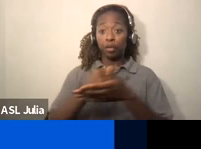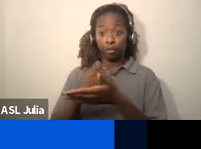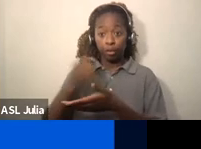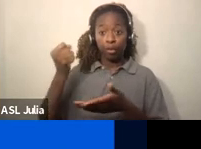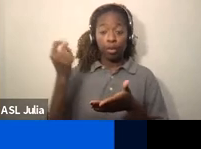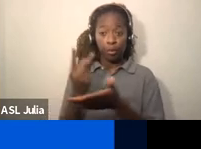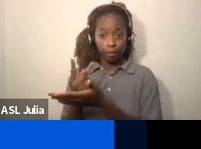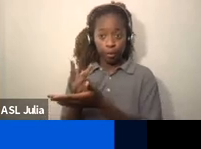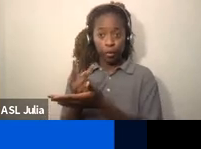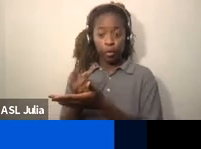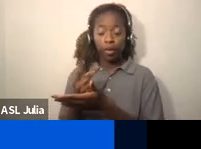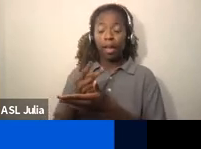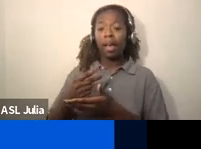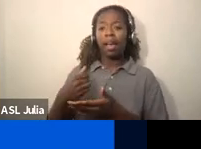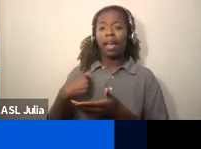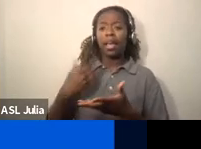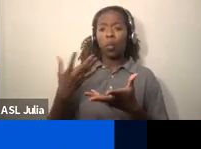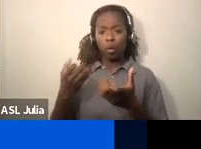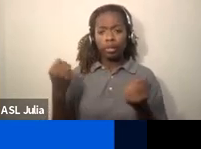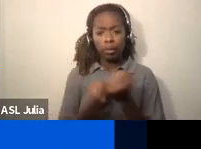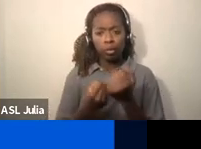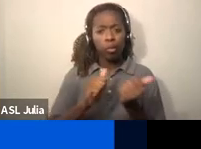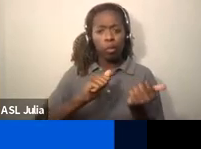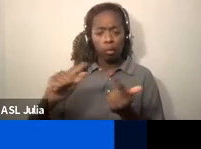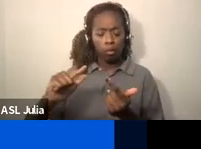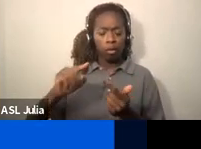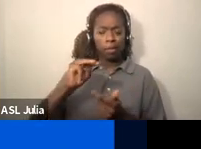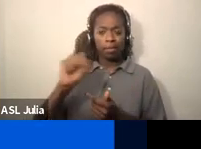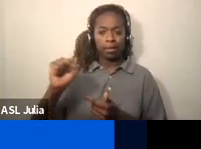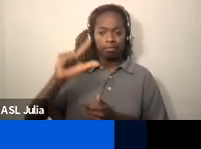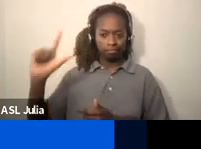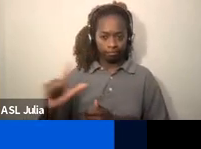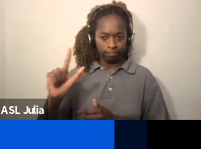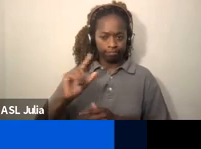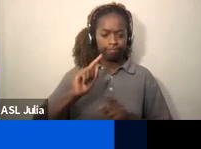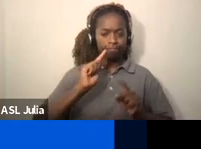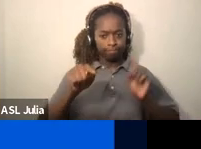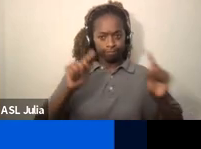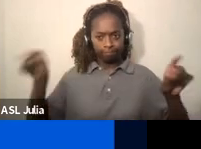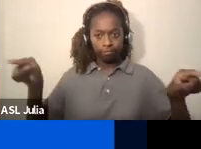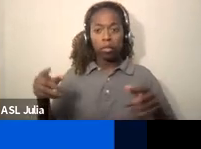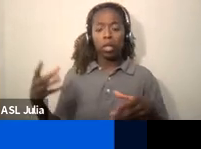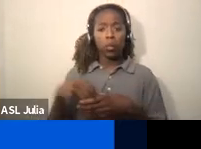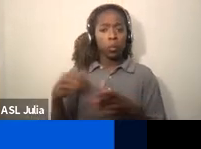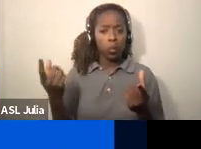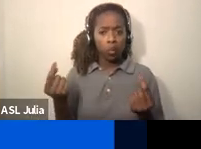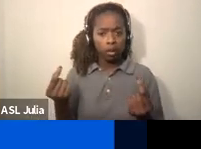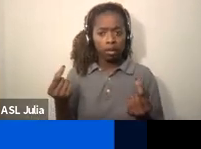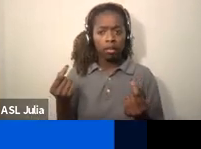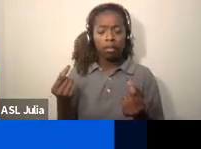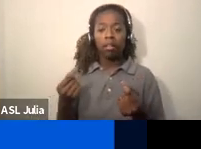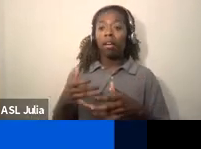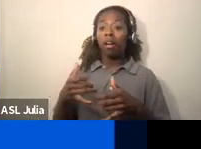plan the strategic plans of all massachusetts libraries this includes awarding and managing library